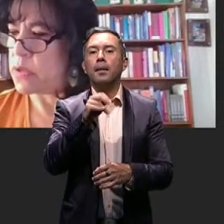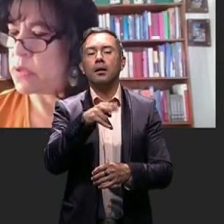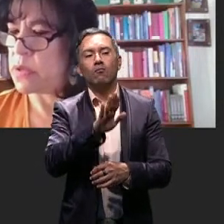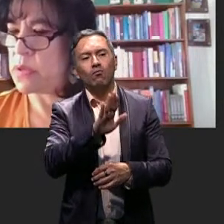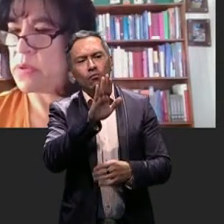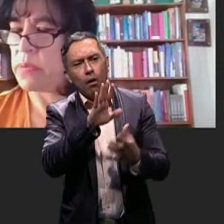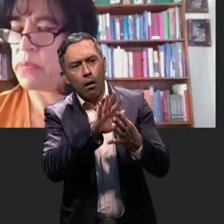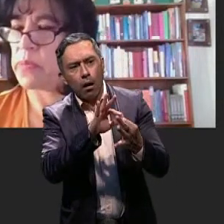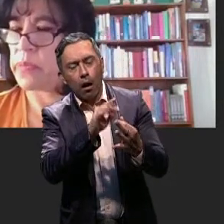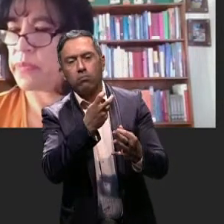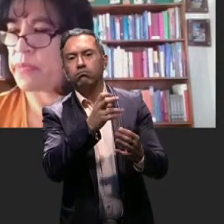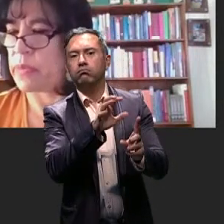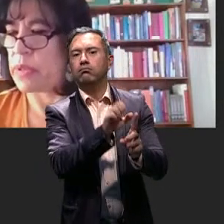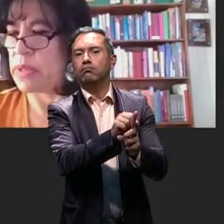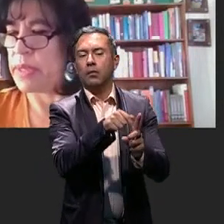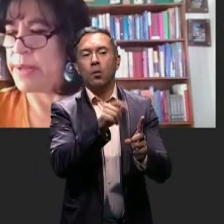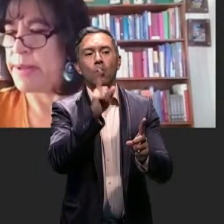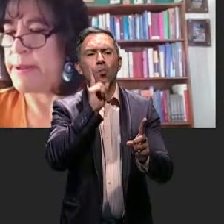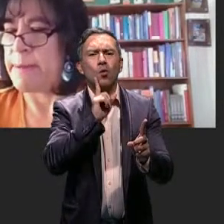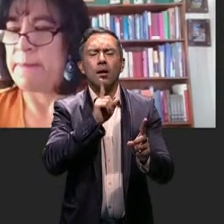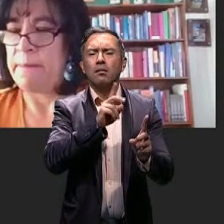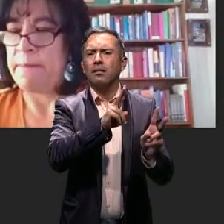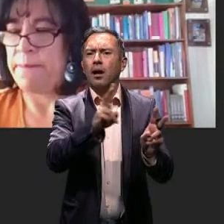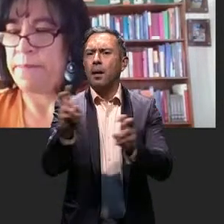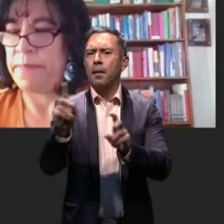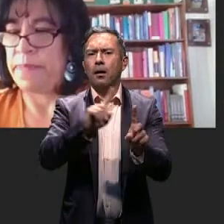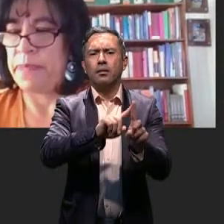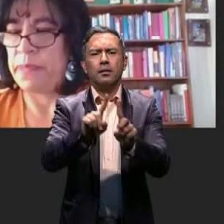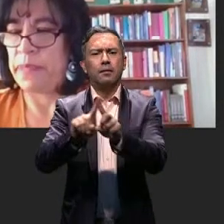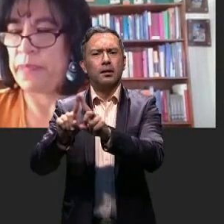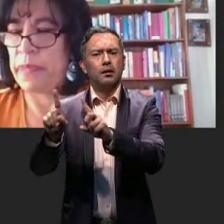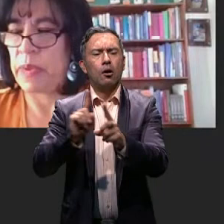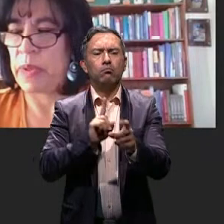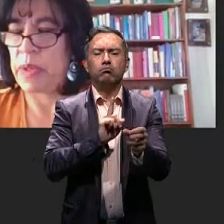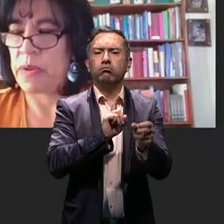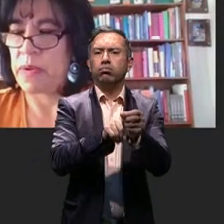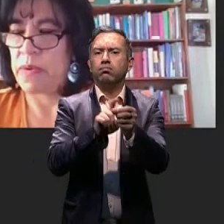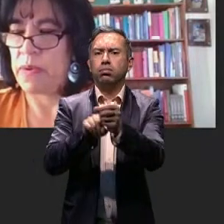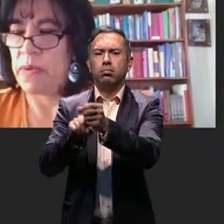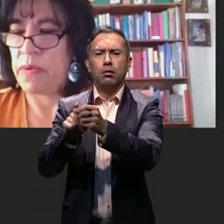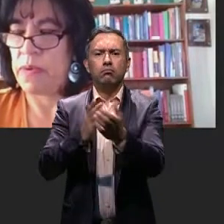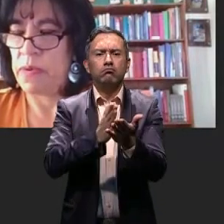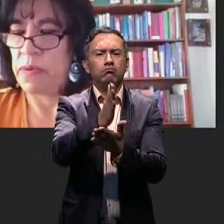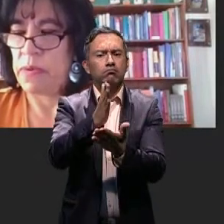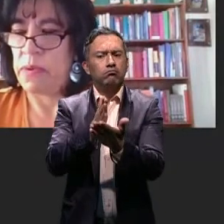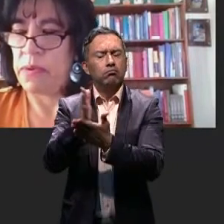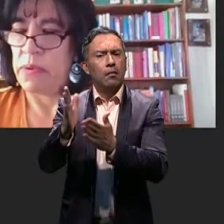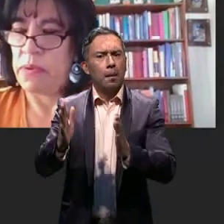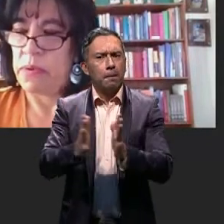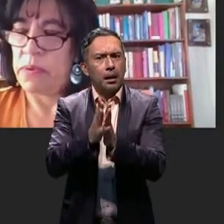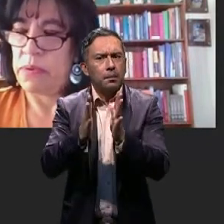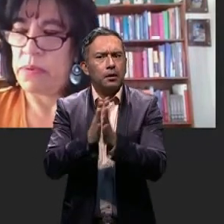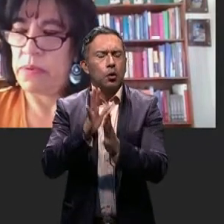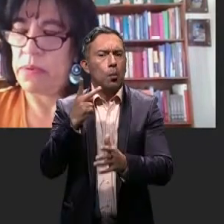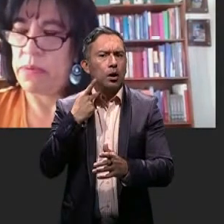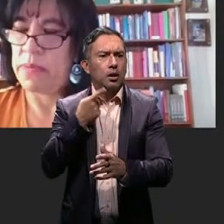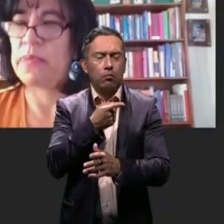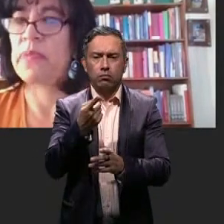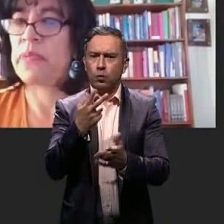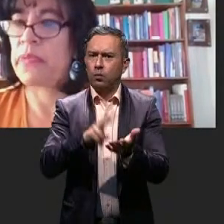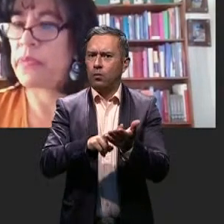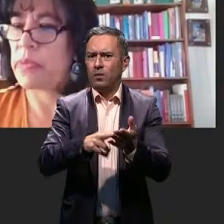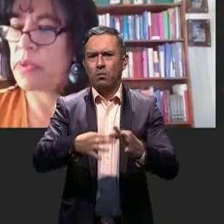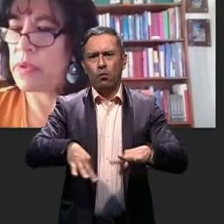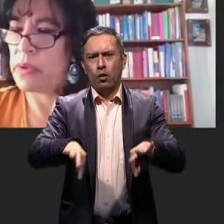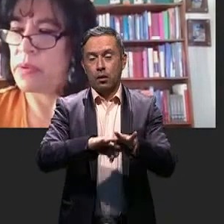Mari Carmen talking about diverse women and their political participation. I think that